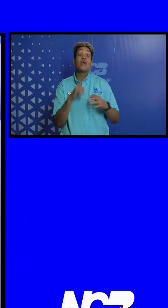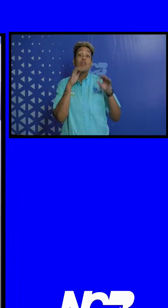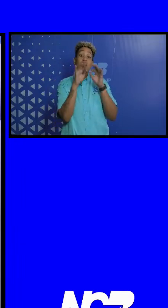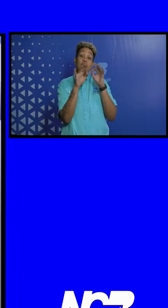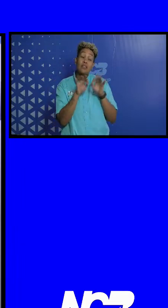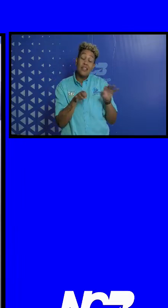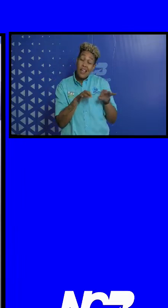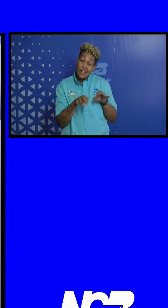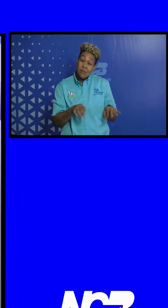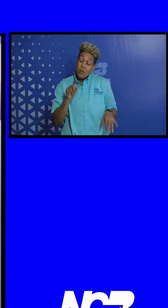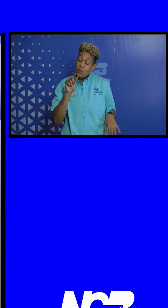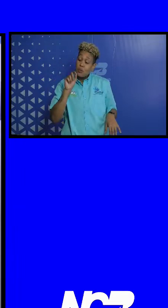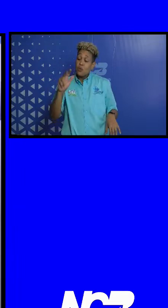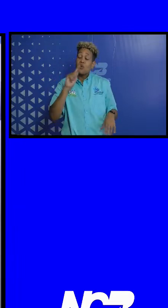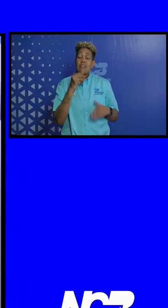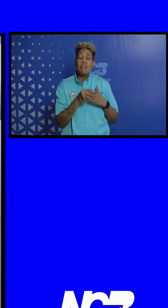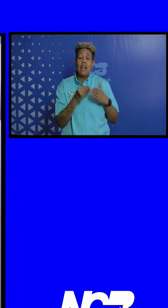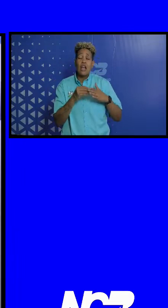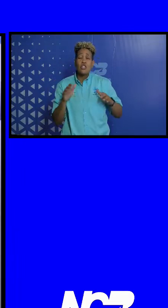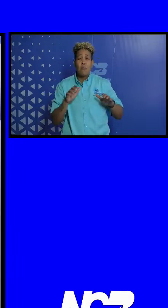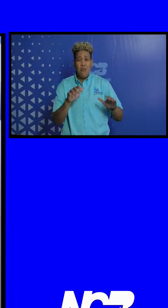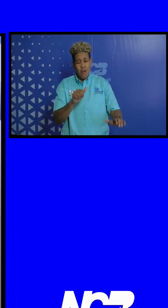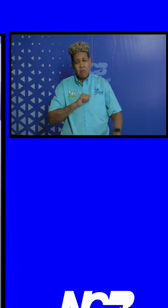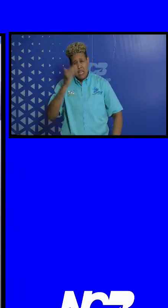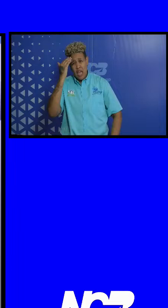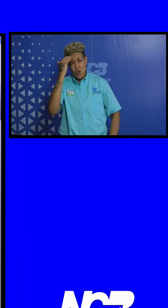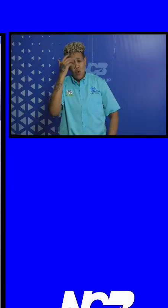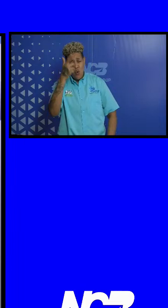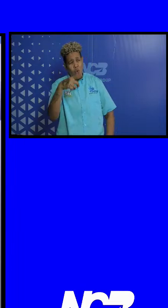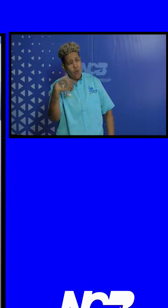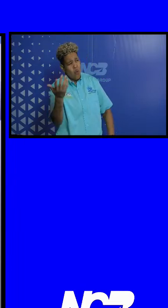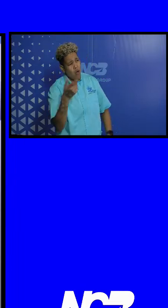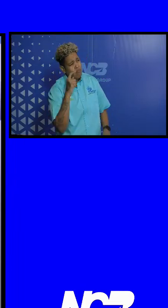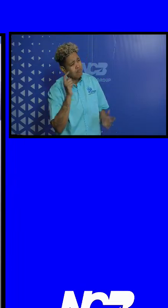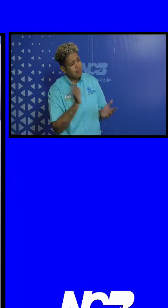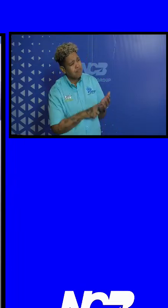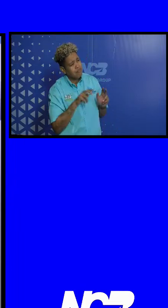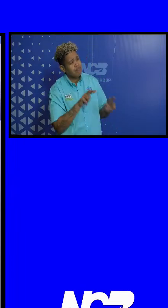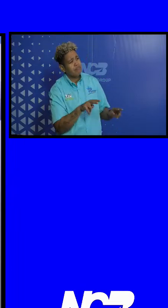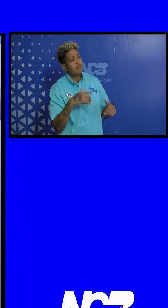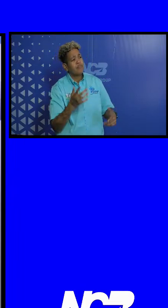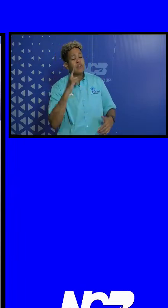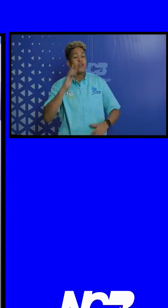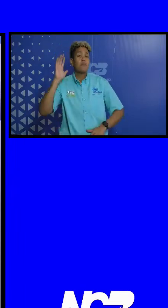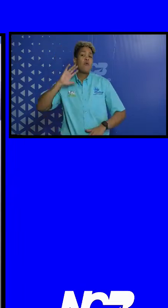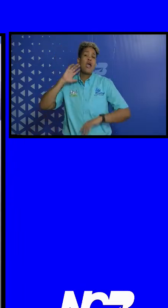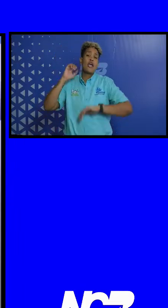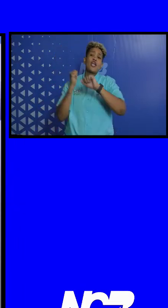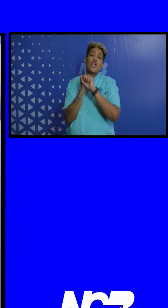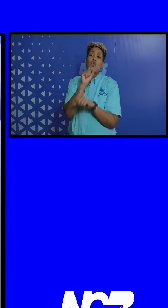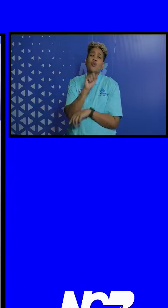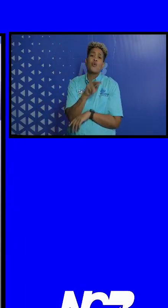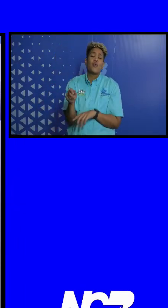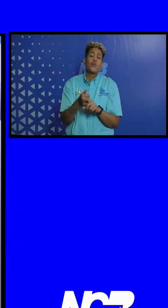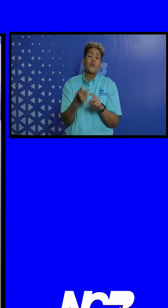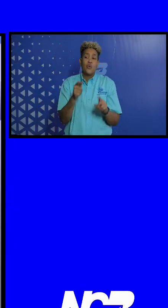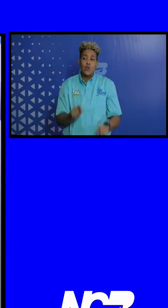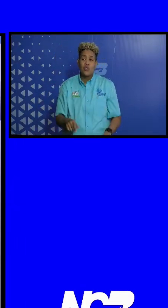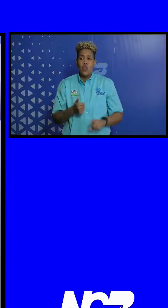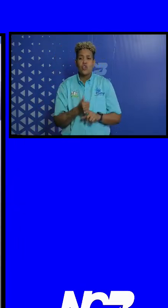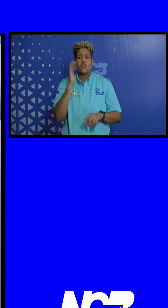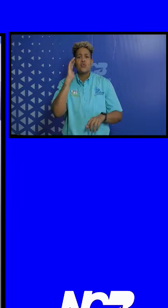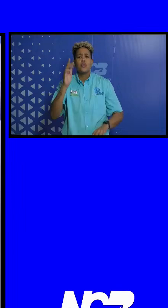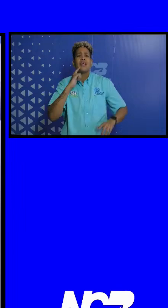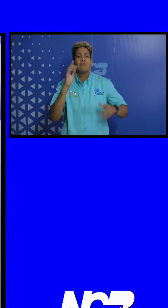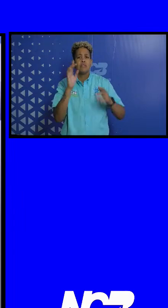of the 2023 financial performance, I note that the prior year, 2022, results would have